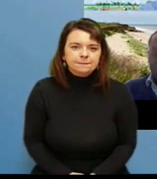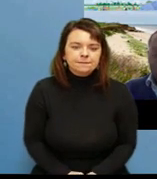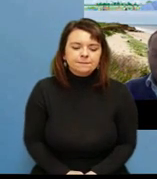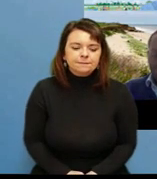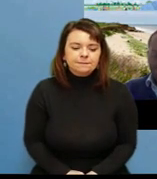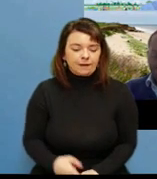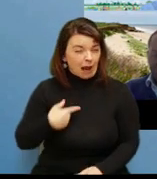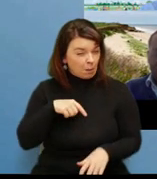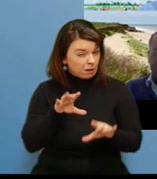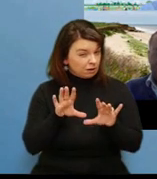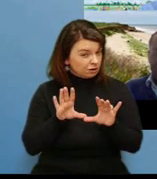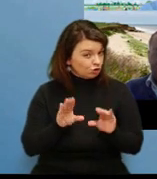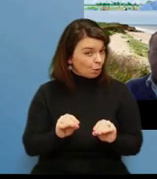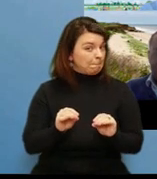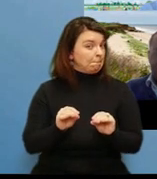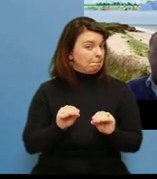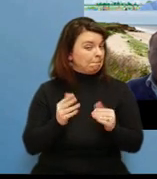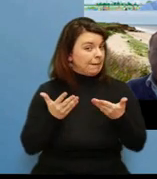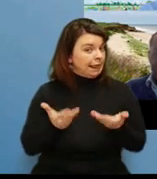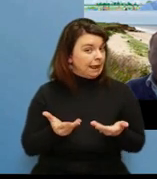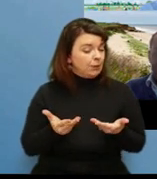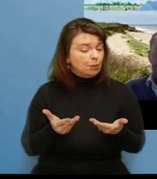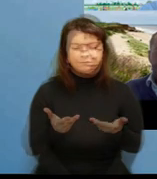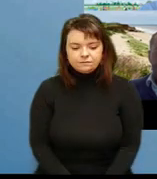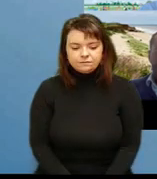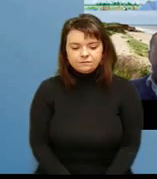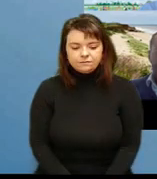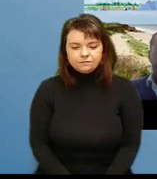I will stop there and